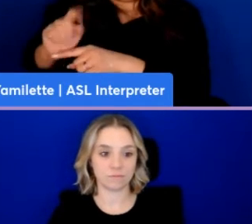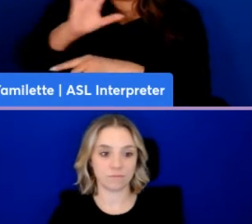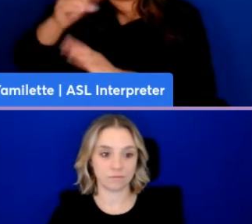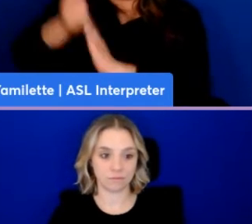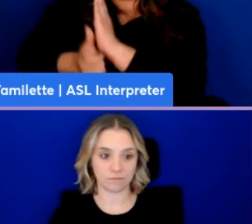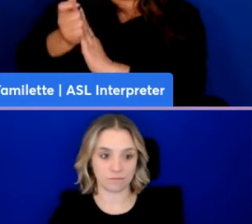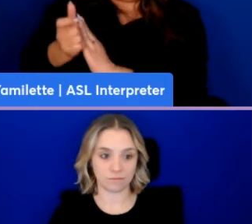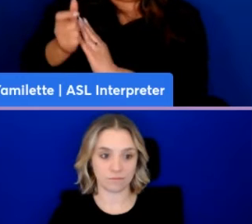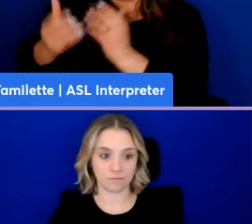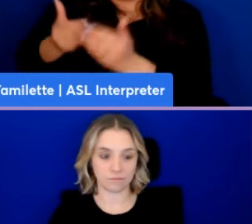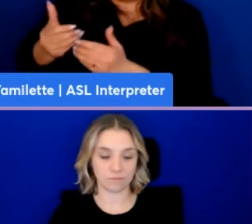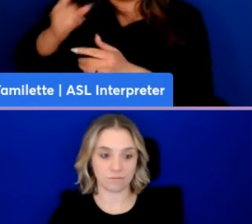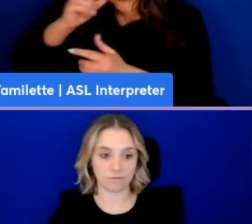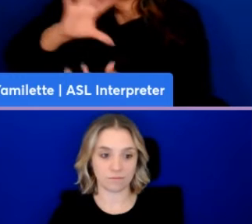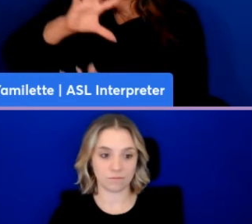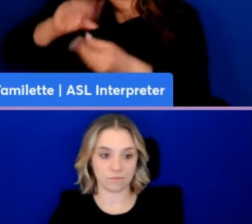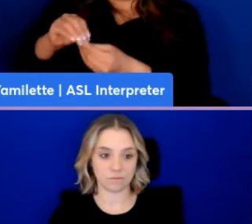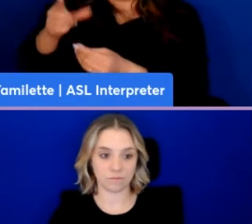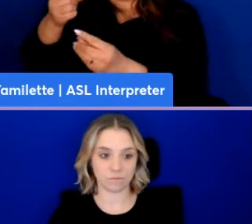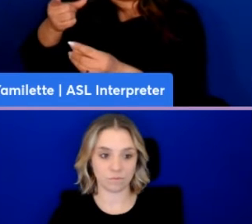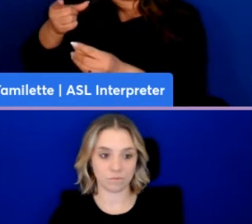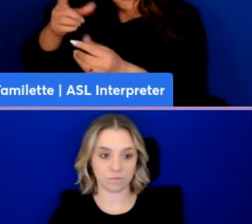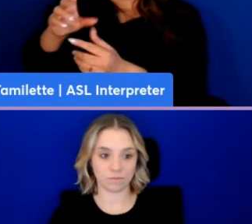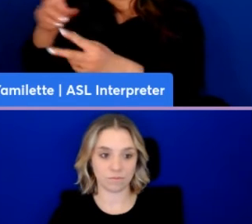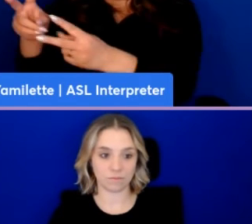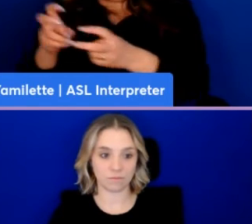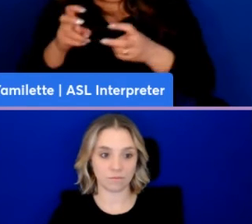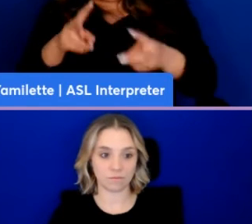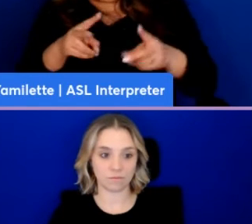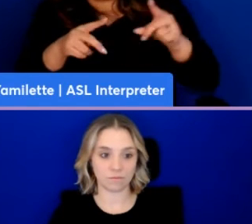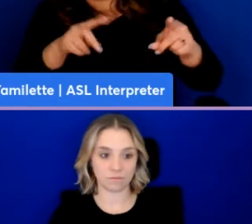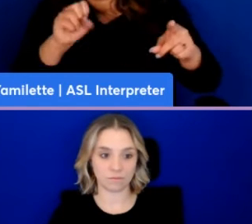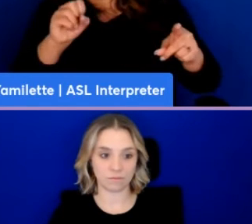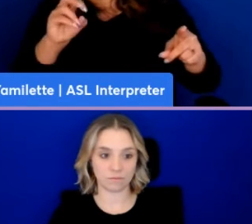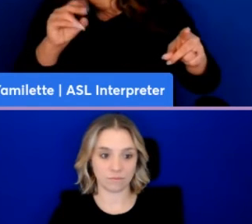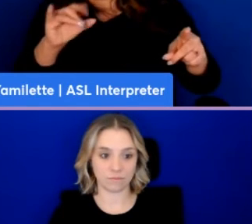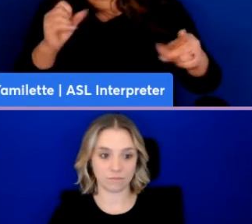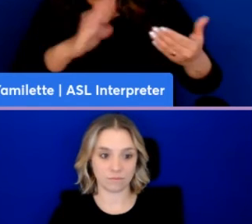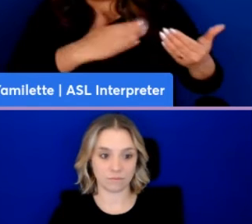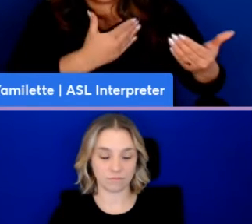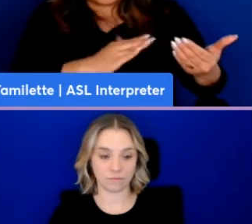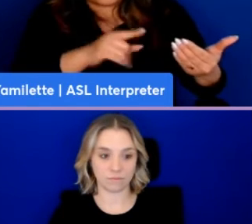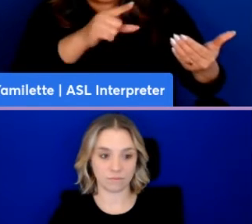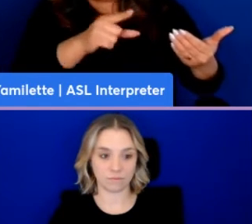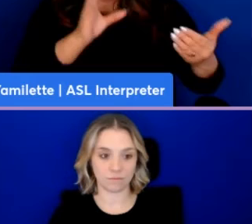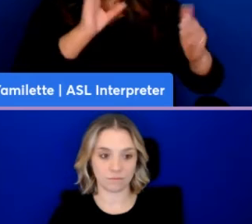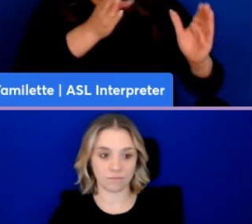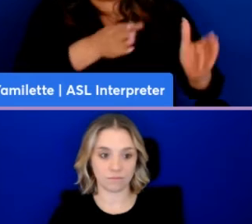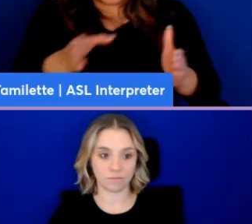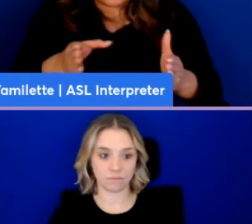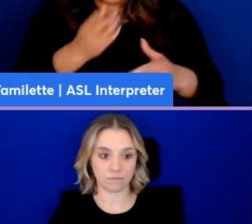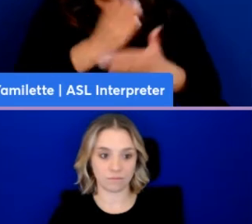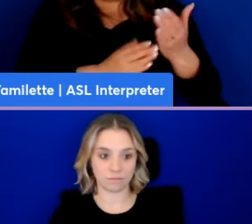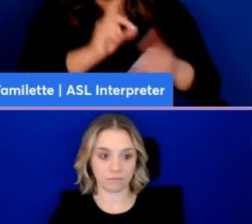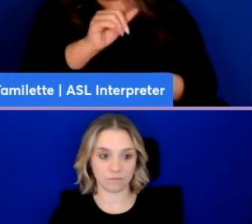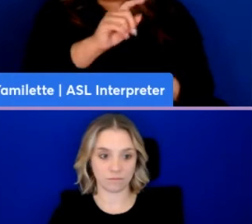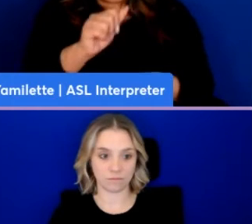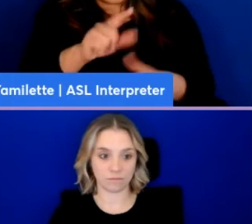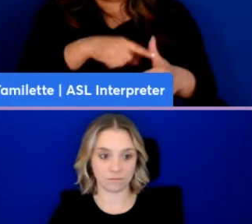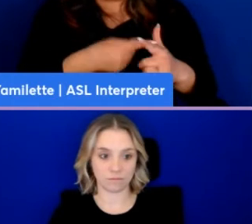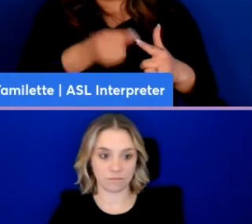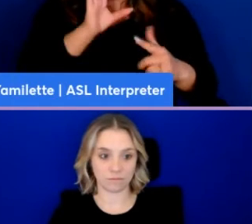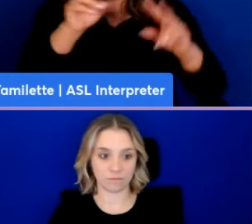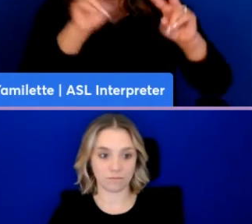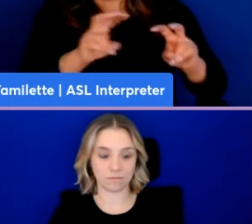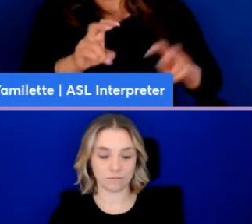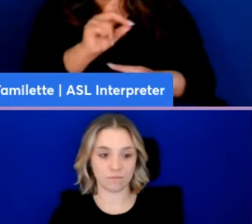whole pipeline. We are going to ingest the songs. We are going to prepare the song data, and then we are going to analyze the